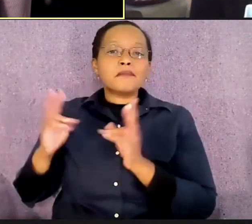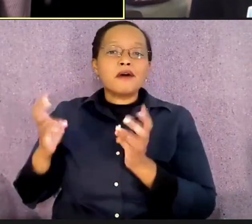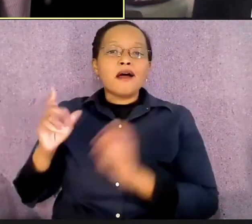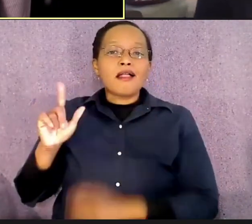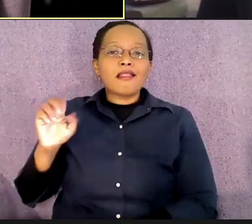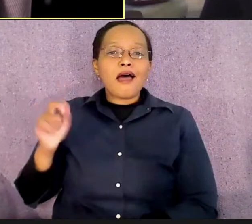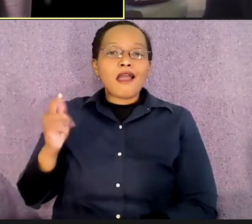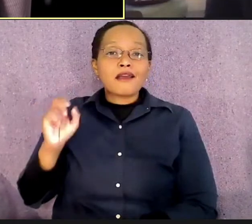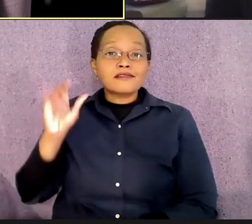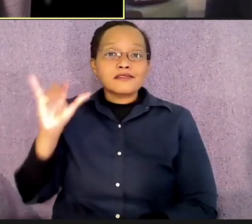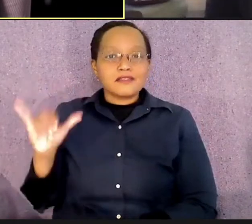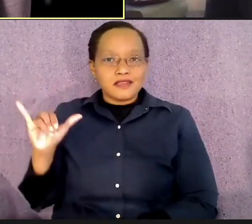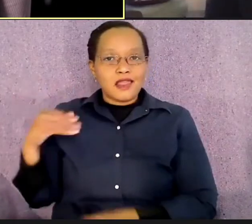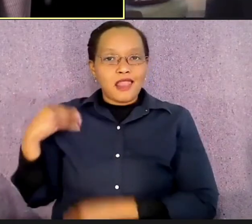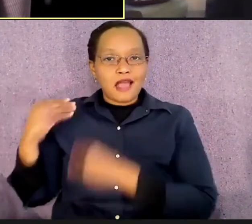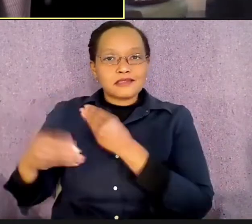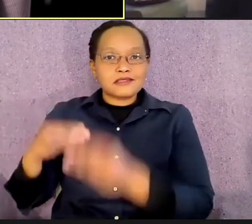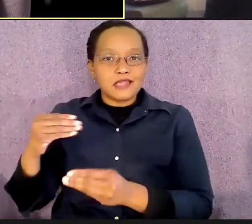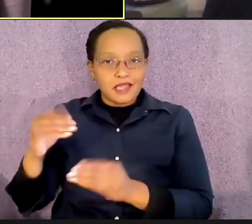that.